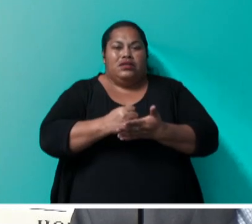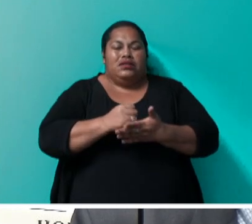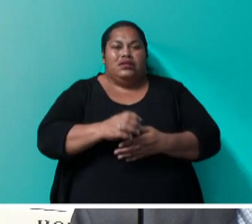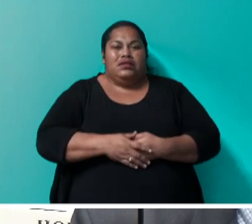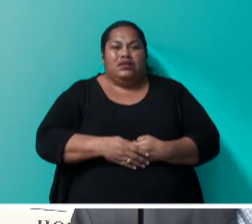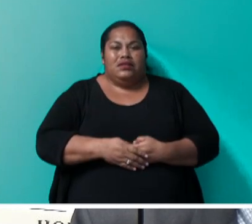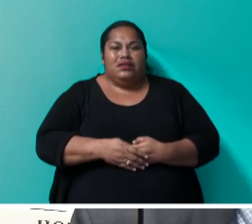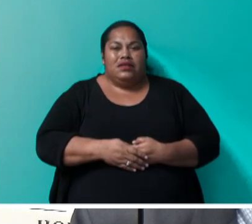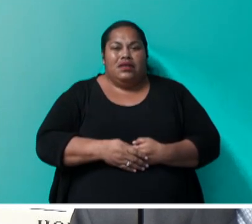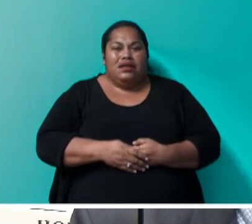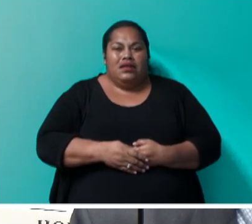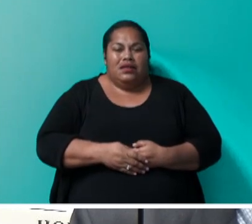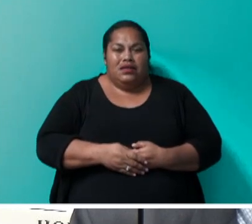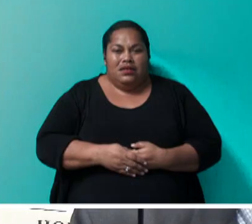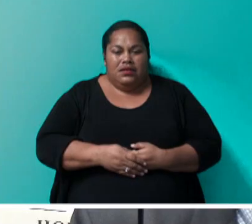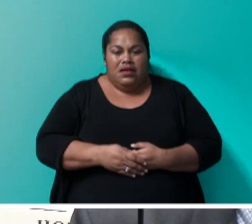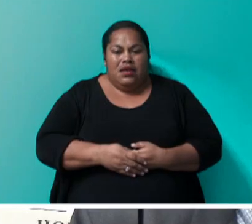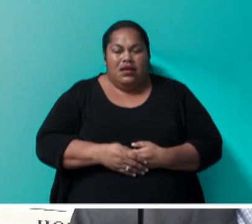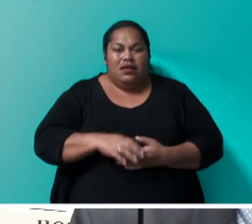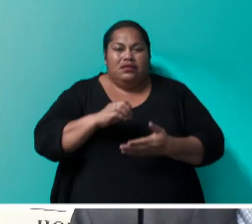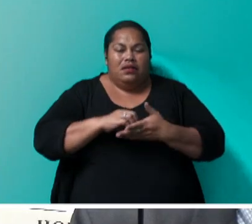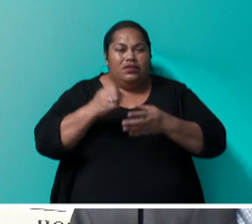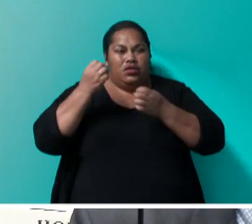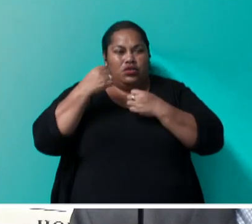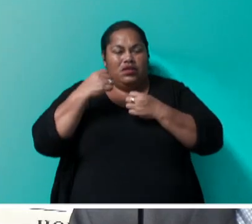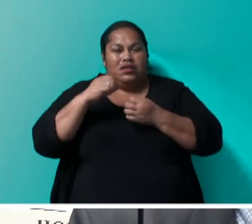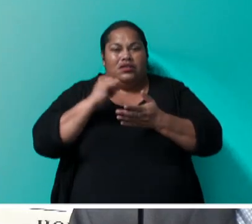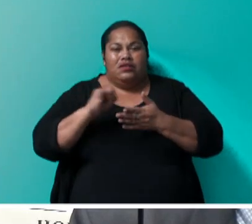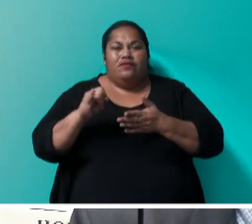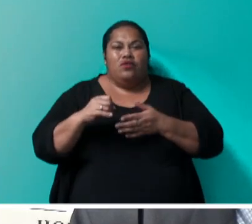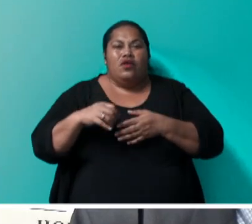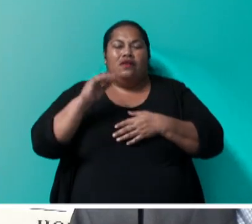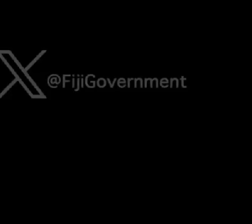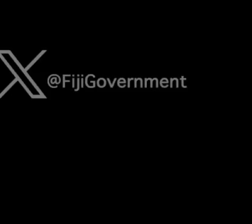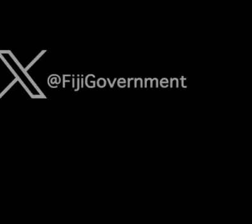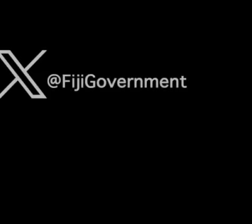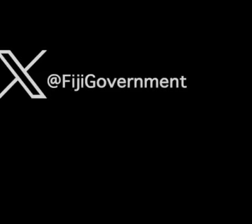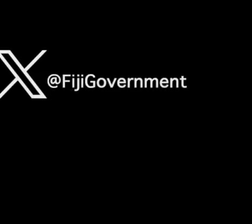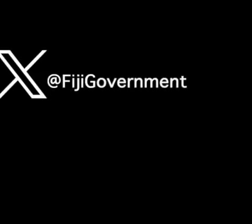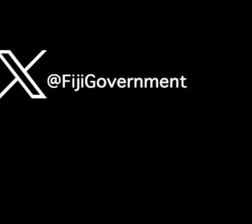and better for growers and strengthen the sugar industry for many years to come. Thank you, sir.